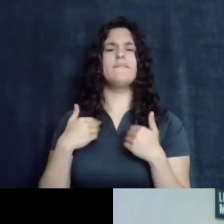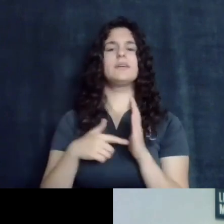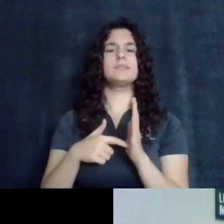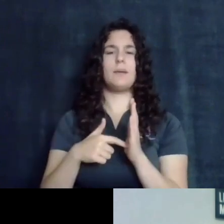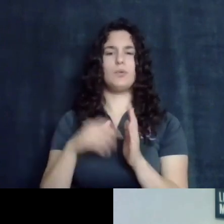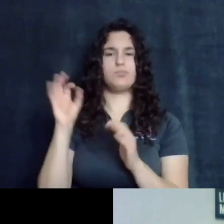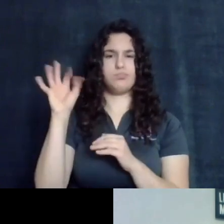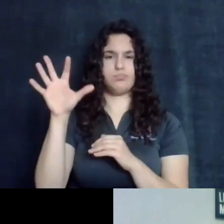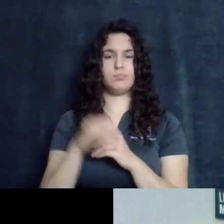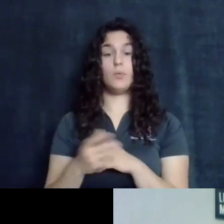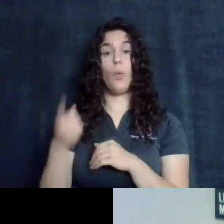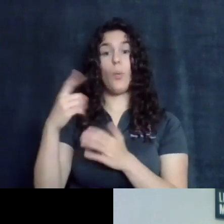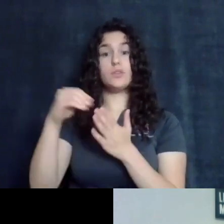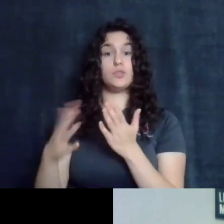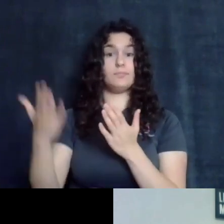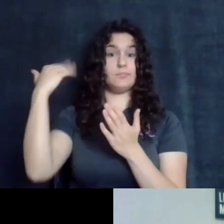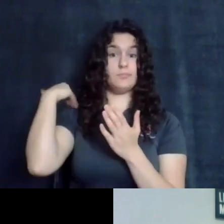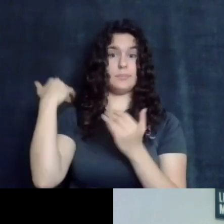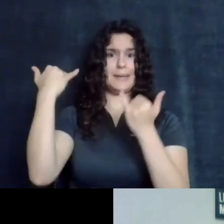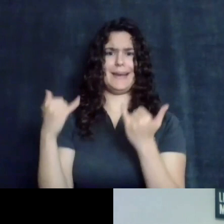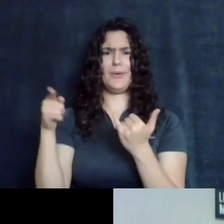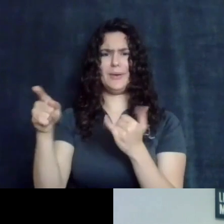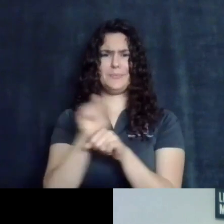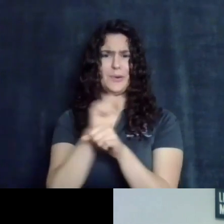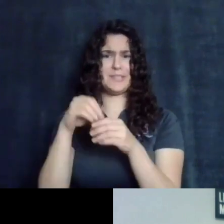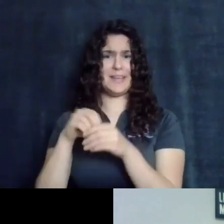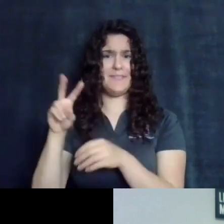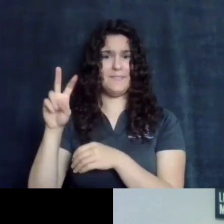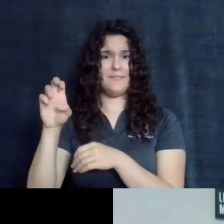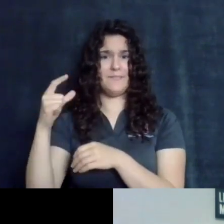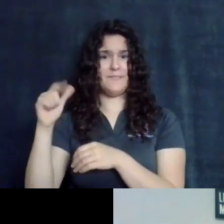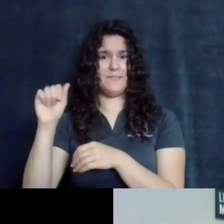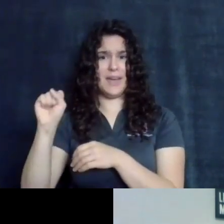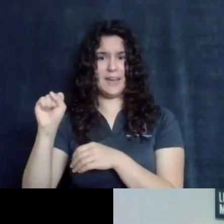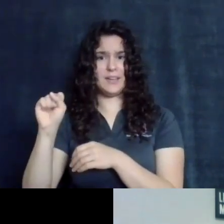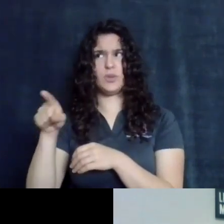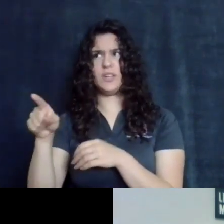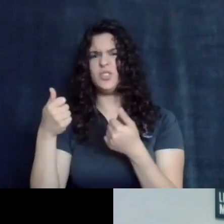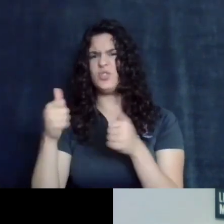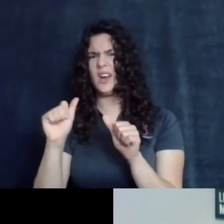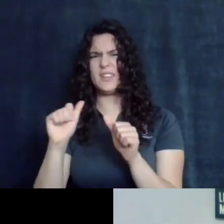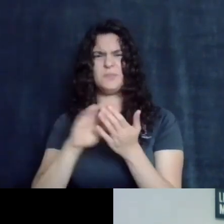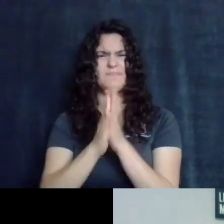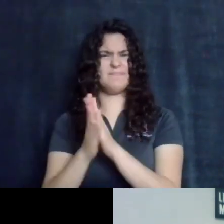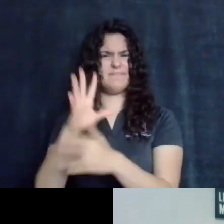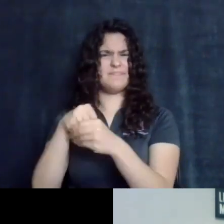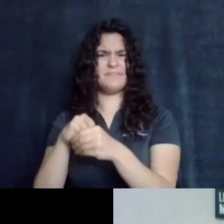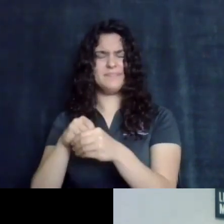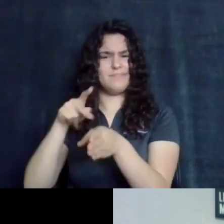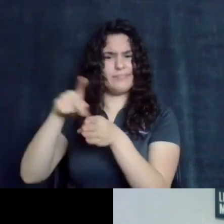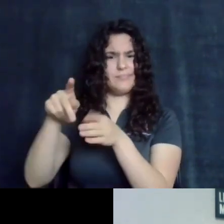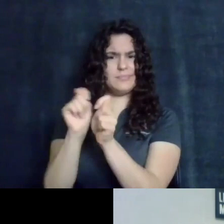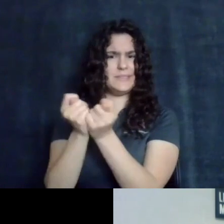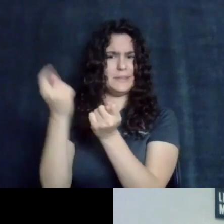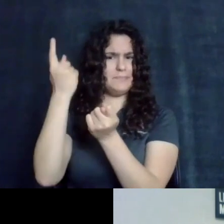an ex-student who's now, I believe, in Vegas, sort of trying out for an NBA team. And his